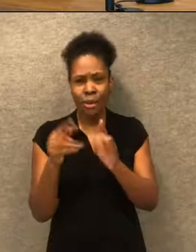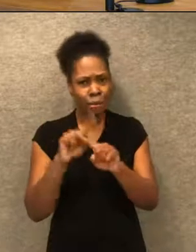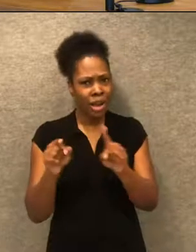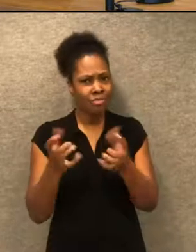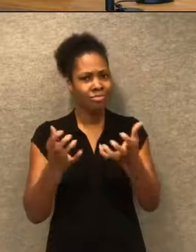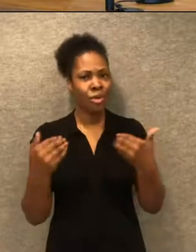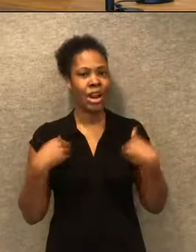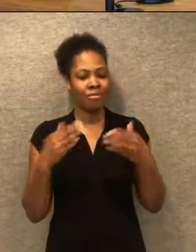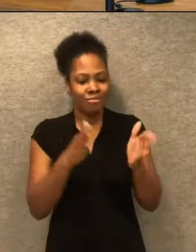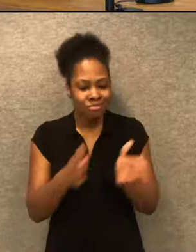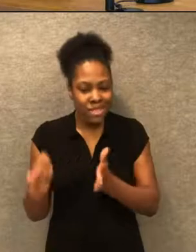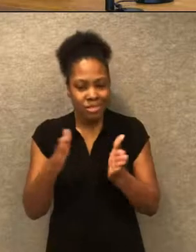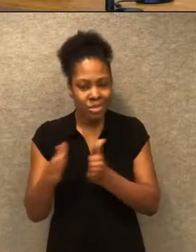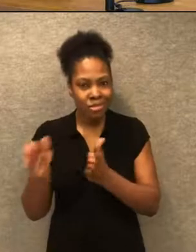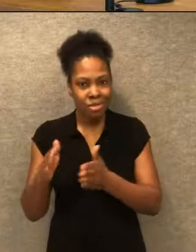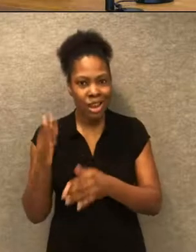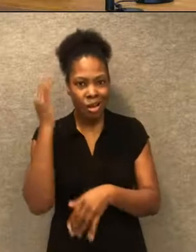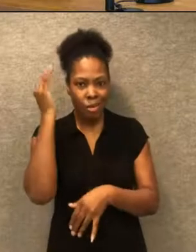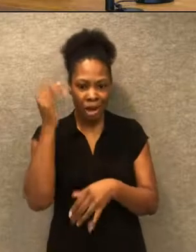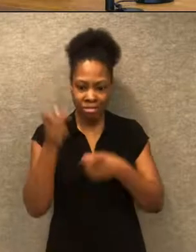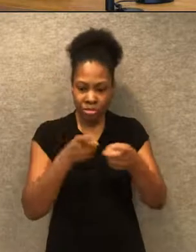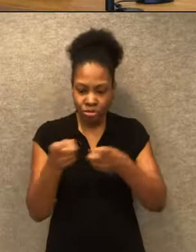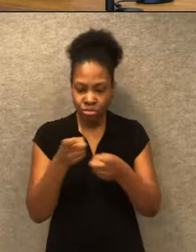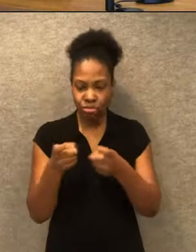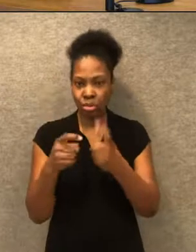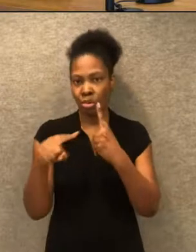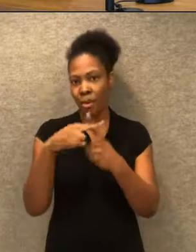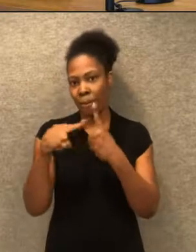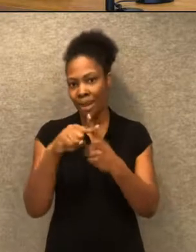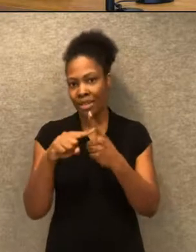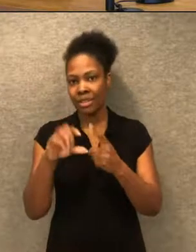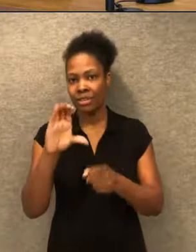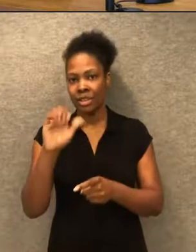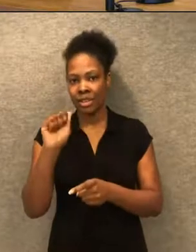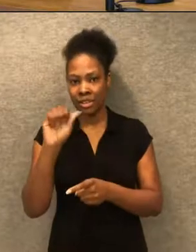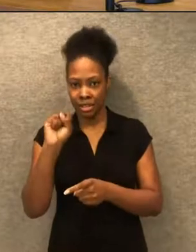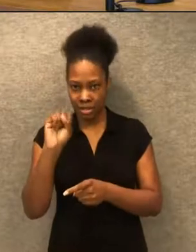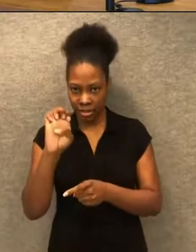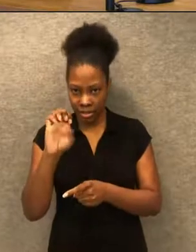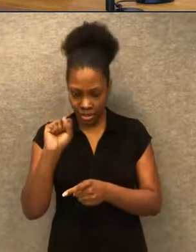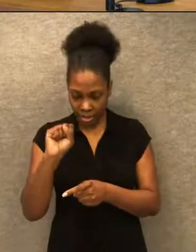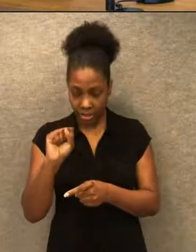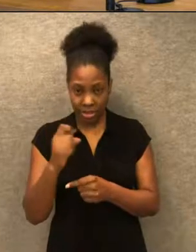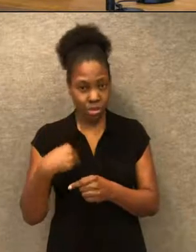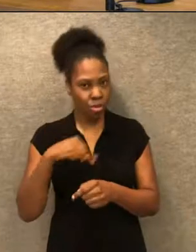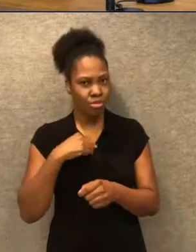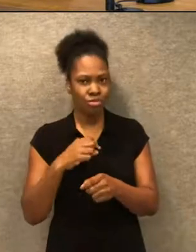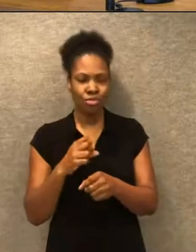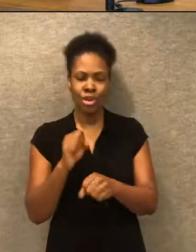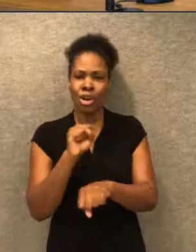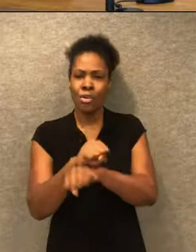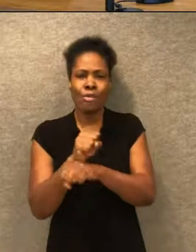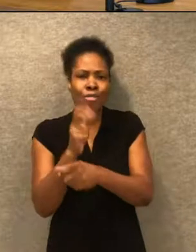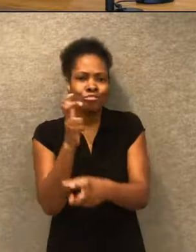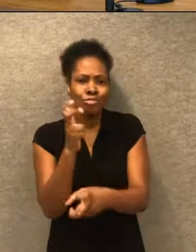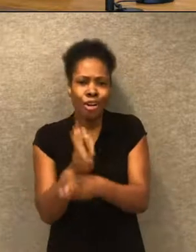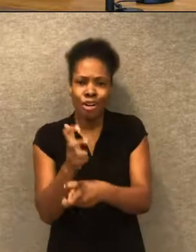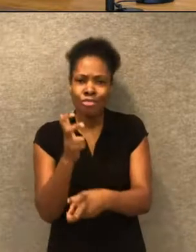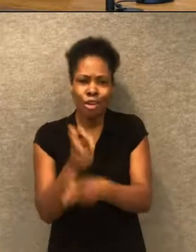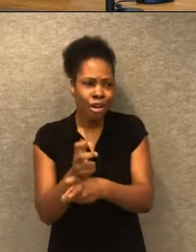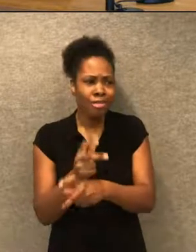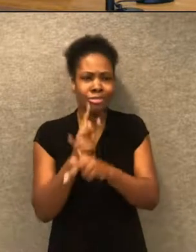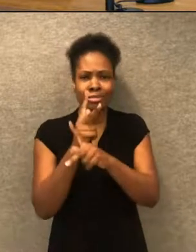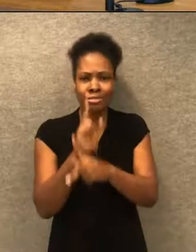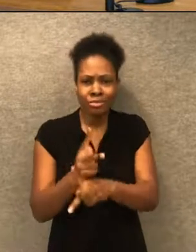manage the number of positive cases and exposure here within the city. We've all worked hard. We have put